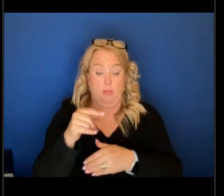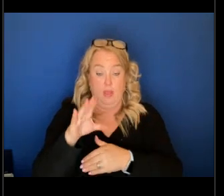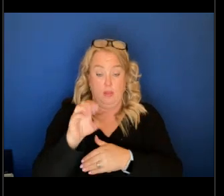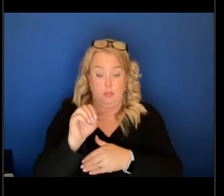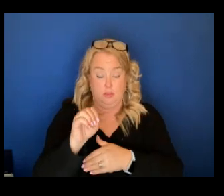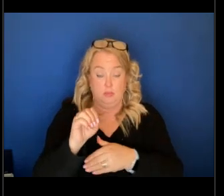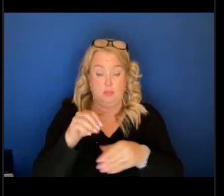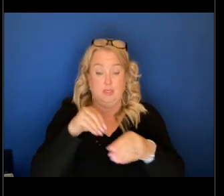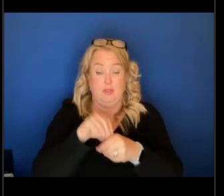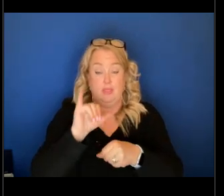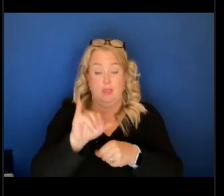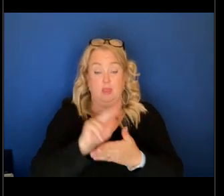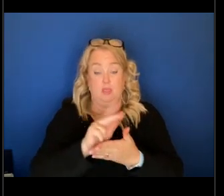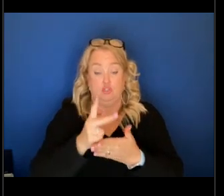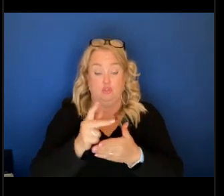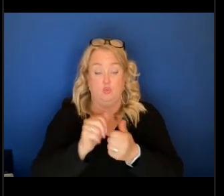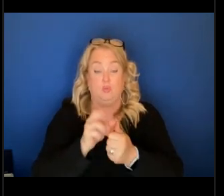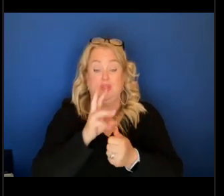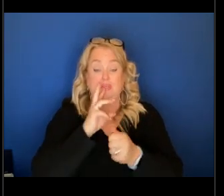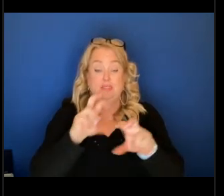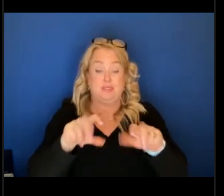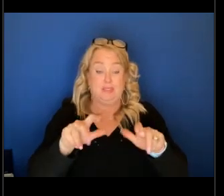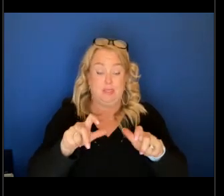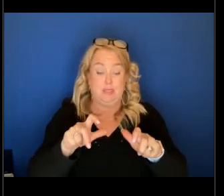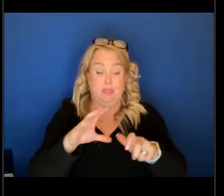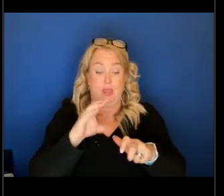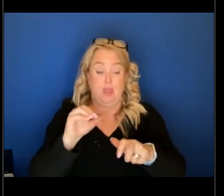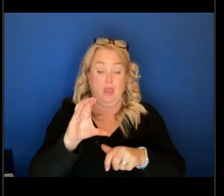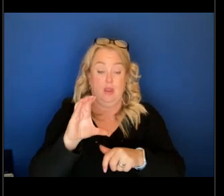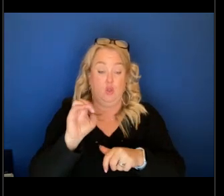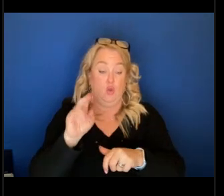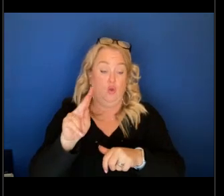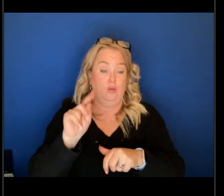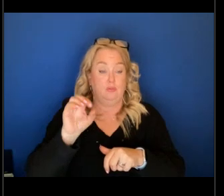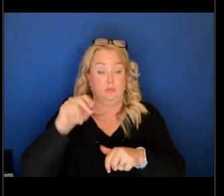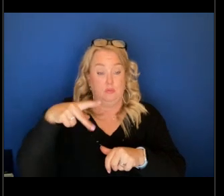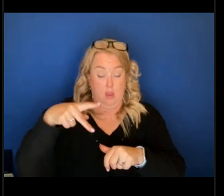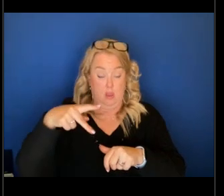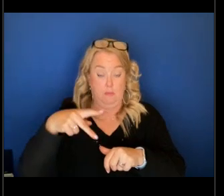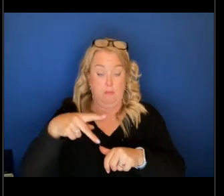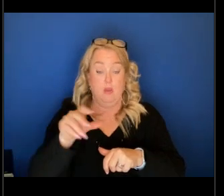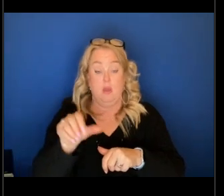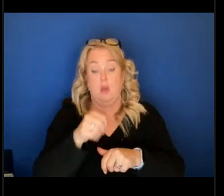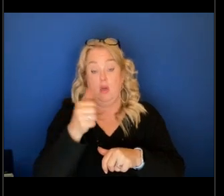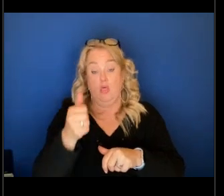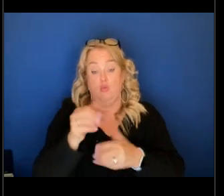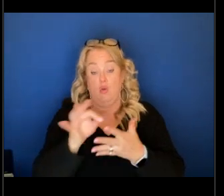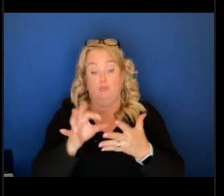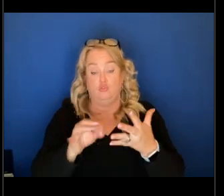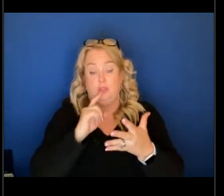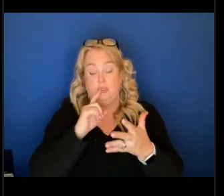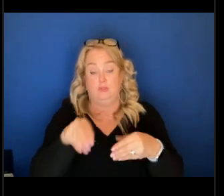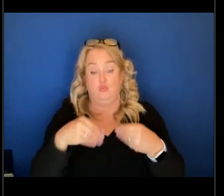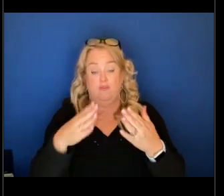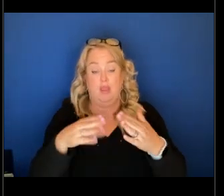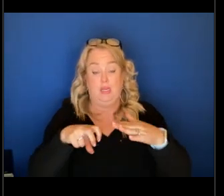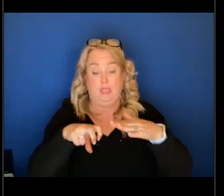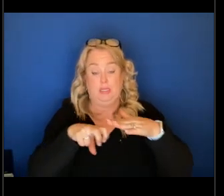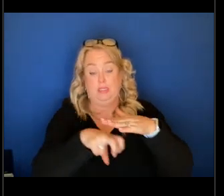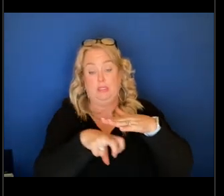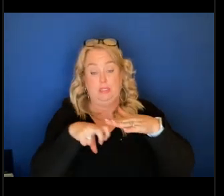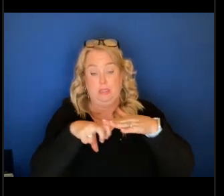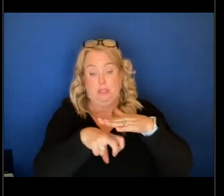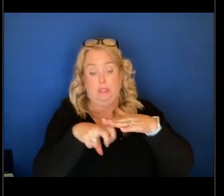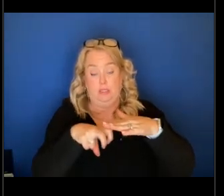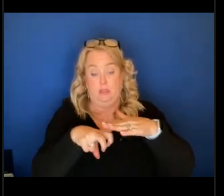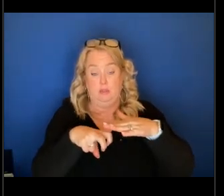U-shaped kitchen with a sink or a cooktop at its base, another solution may be providing knee space underneath